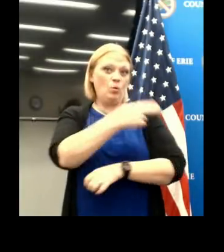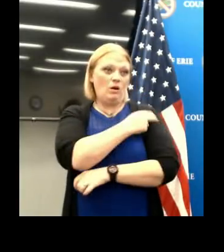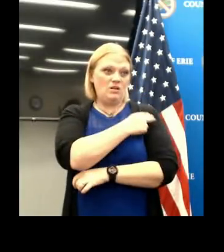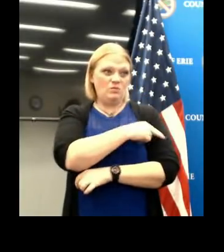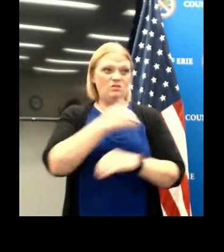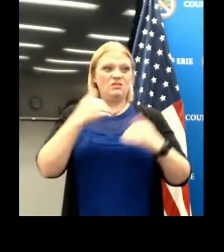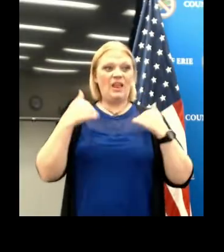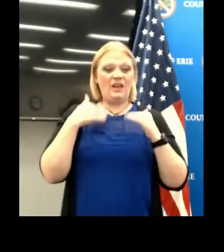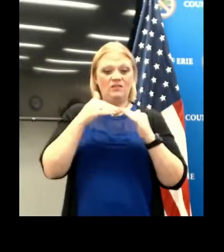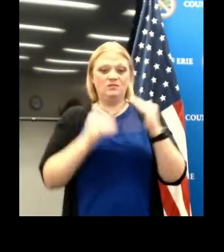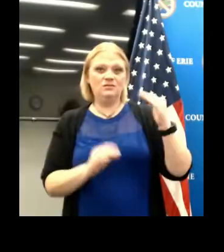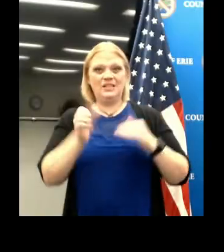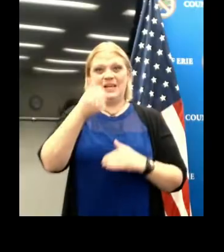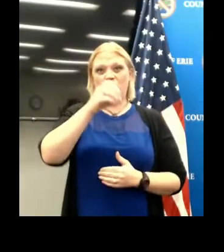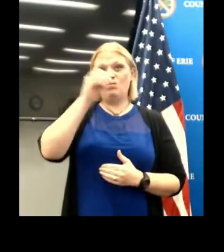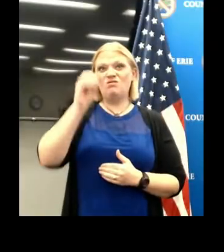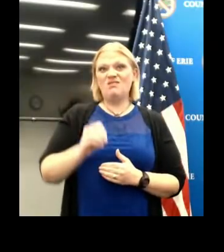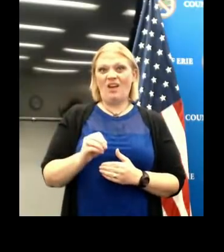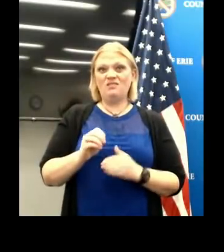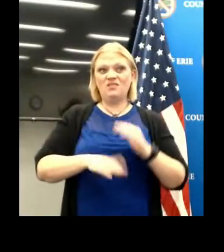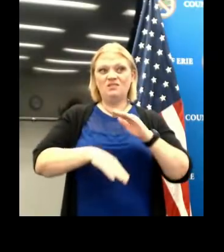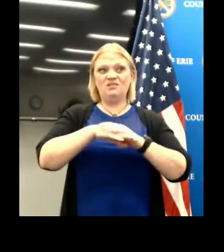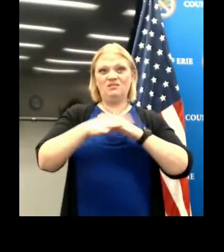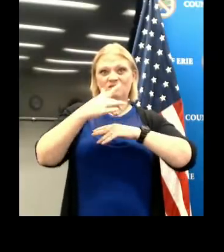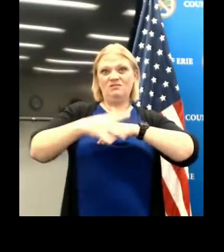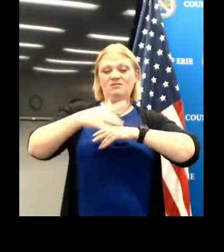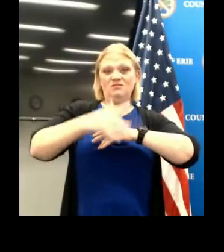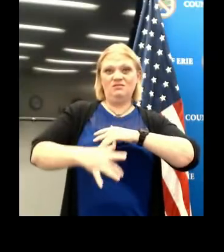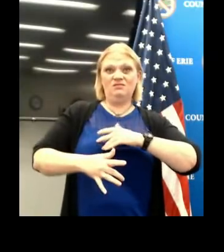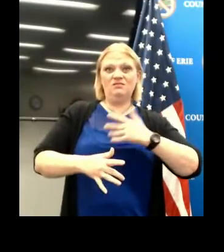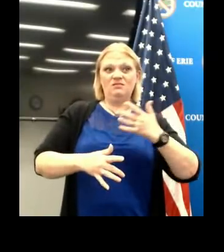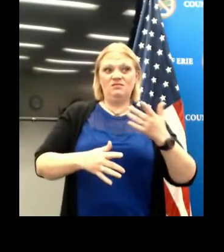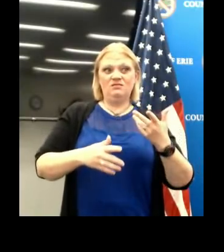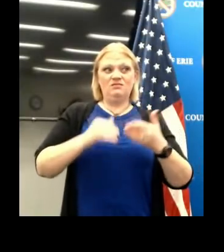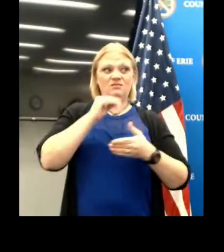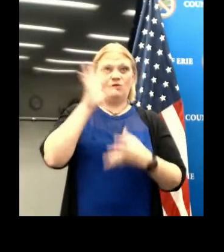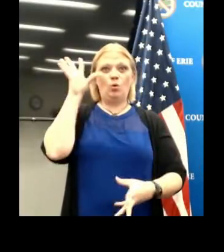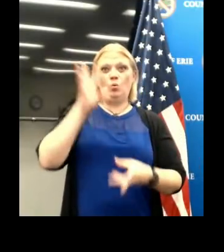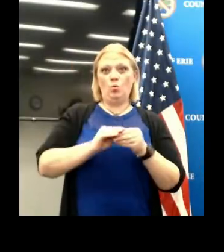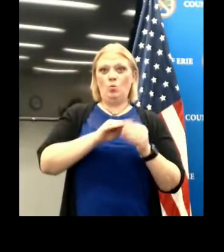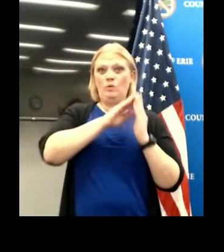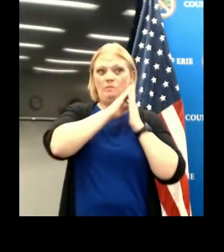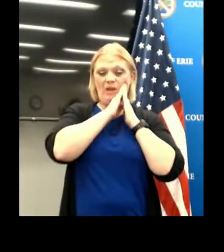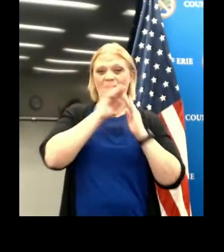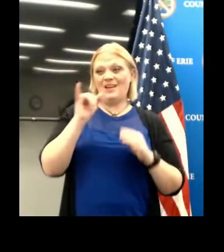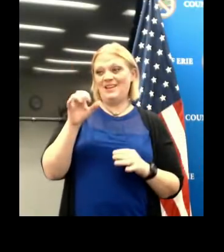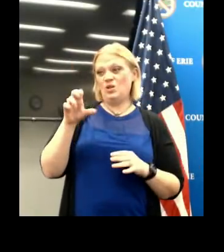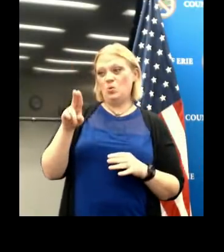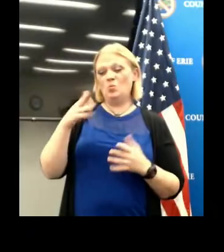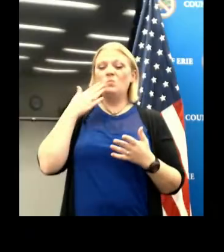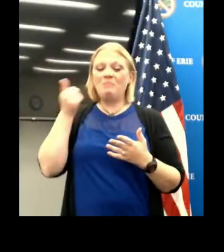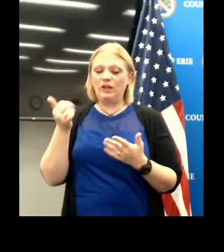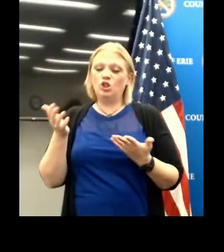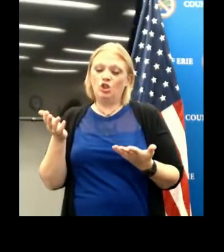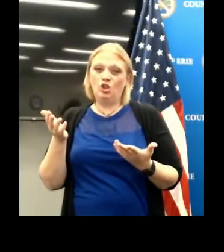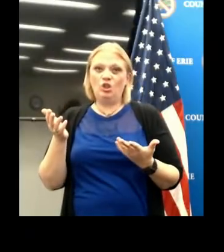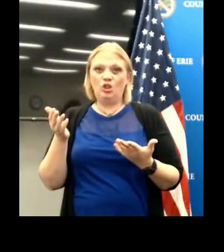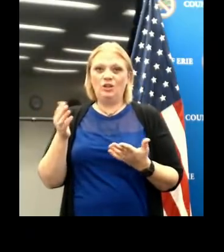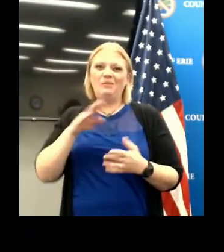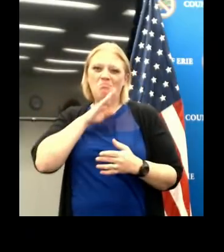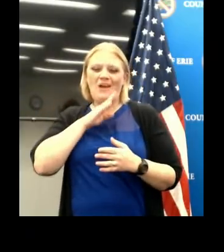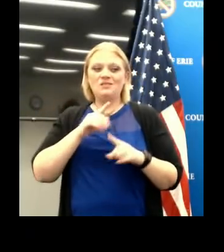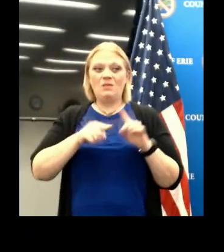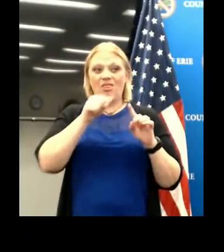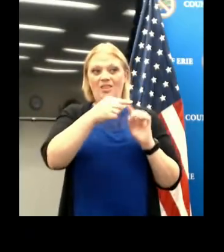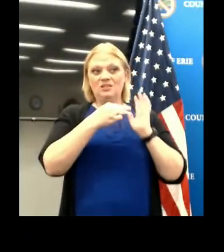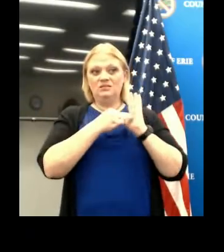that have less than 10% occupancy available in their overall beds, though ICU beds are better. But this modeling talks